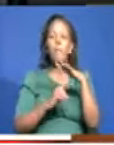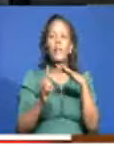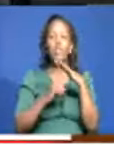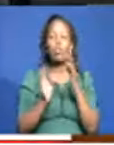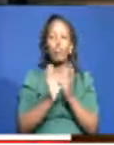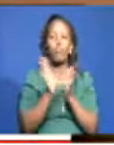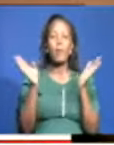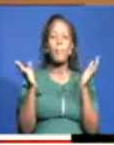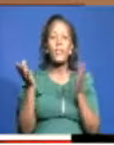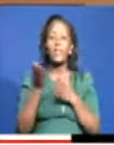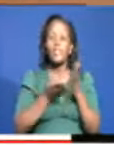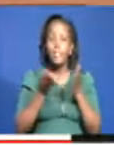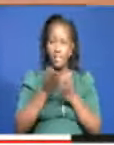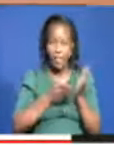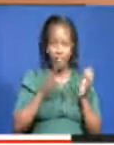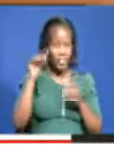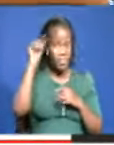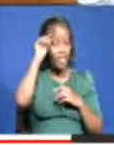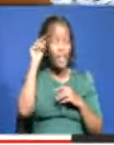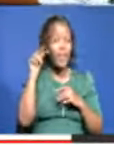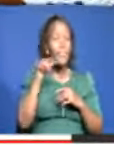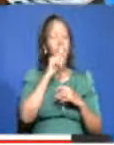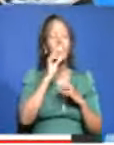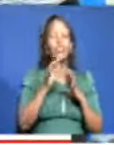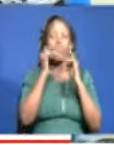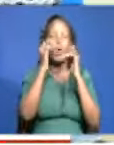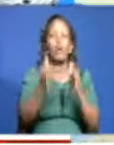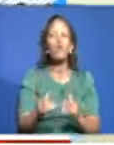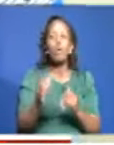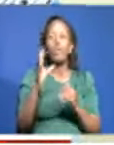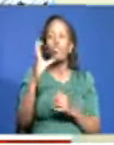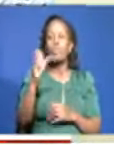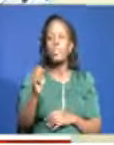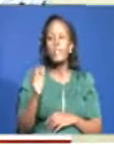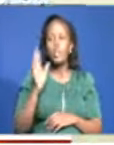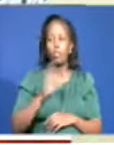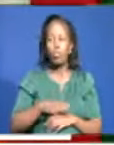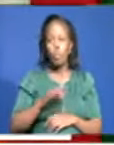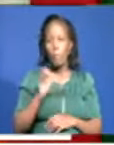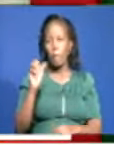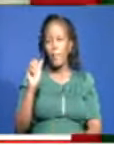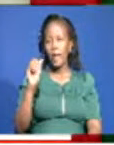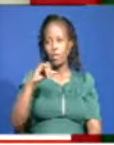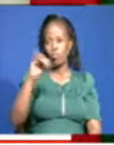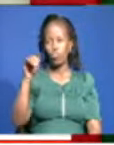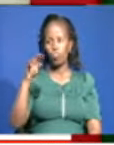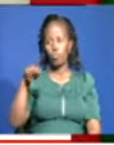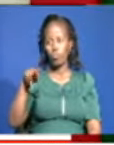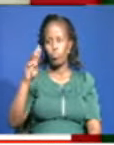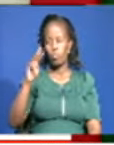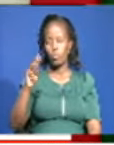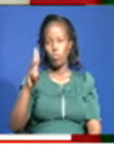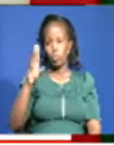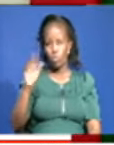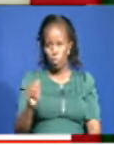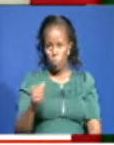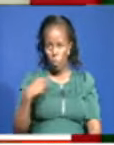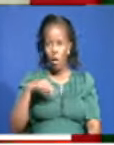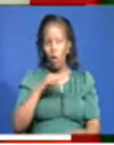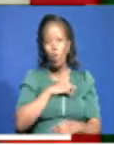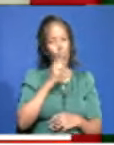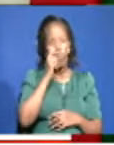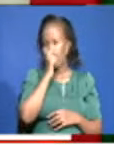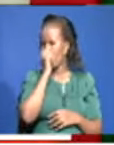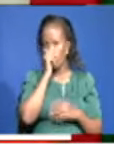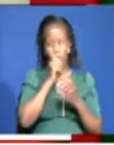and Affirmative Action to the new CS, Aisha Juma Katana. We want to wish you all the best,